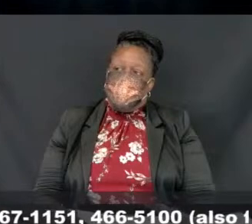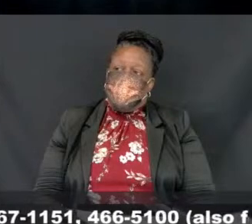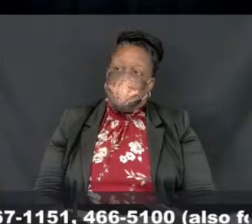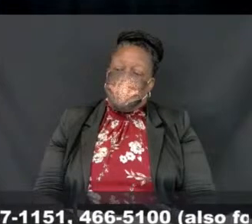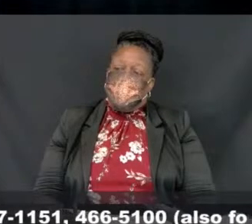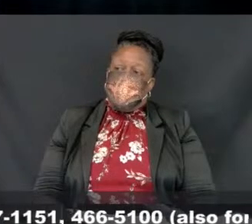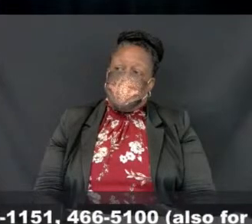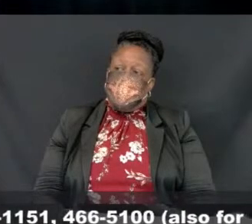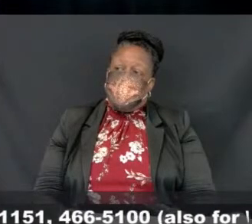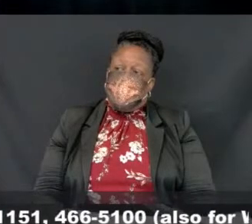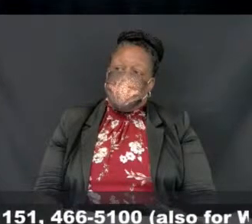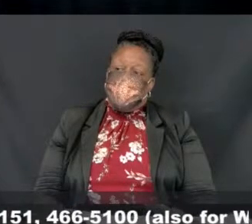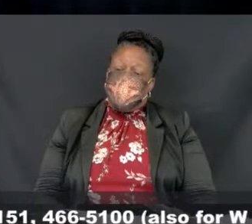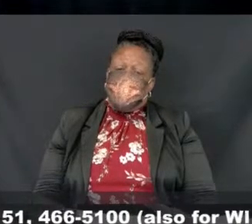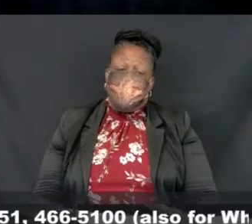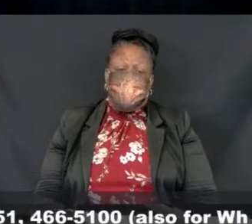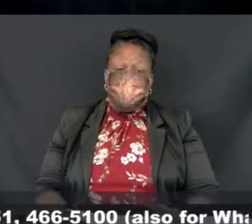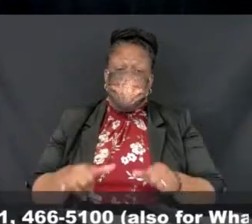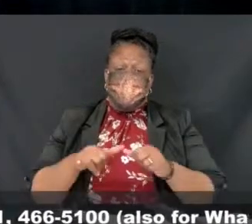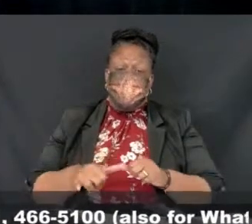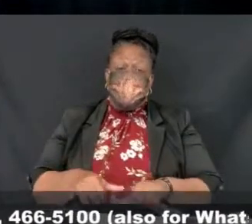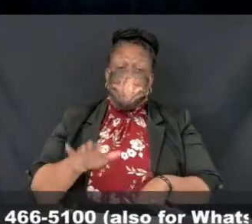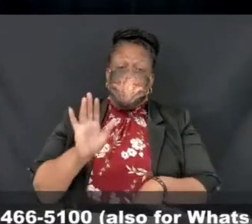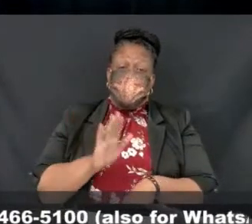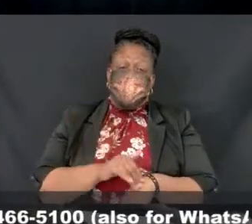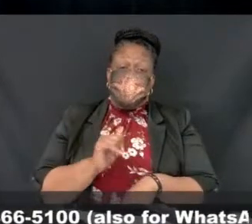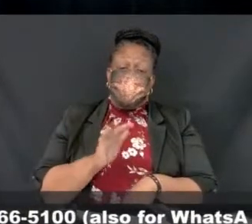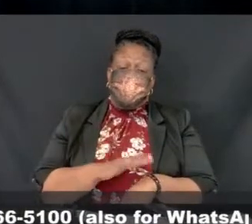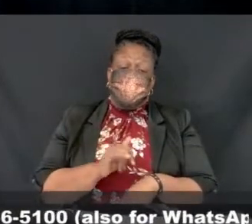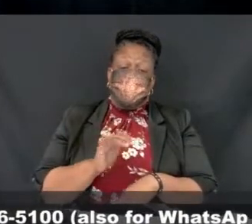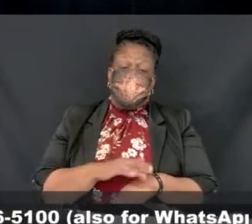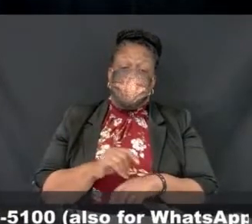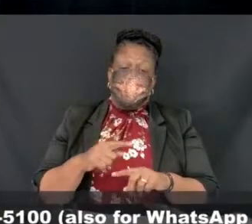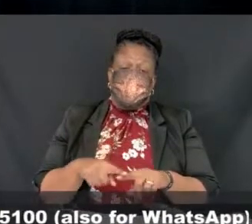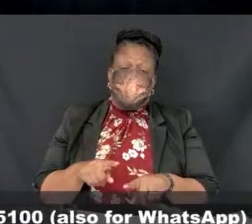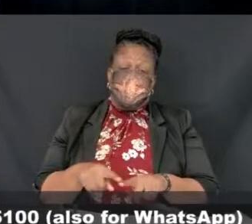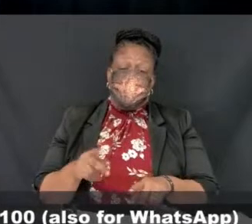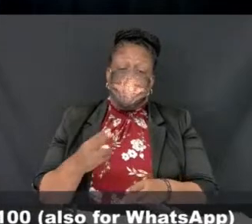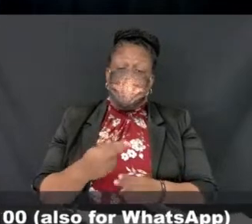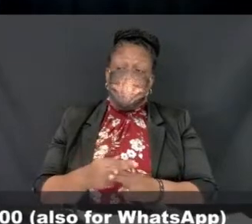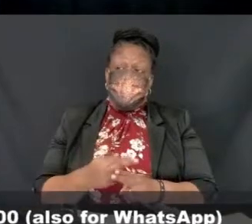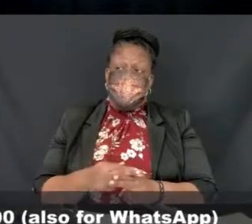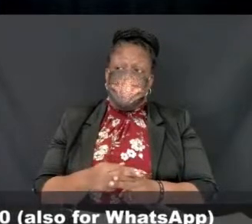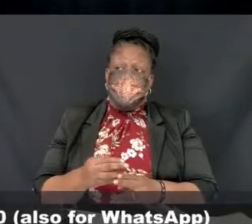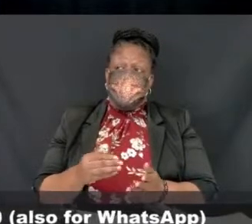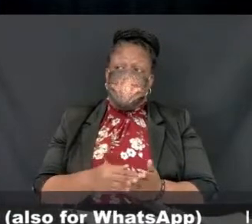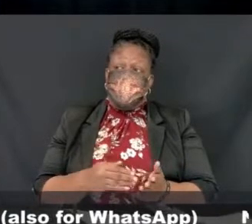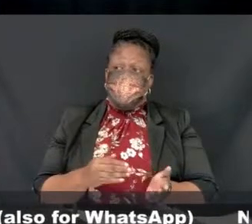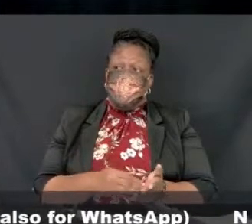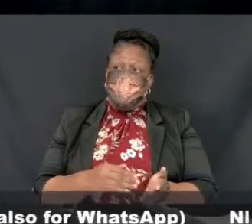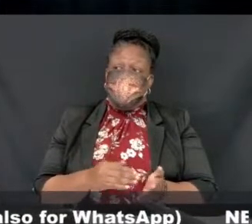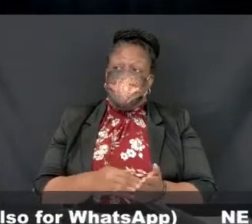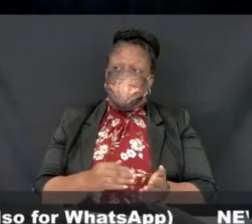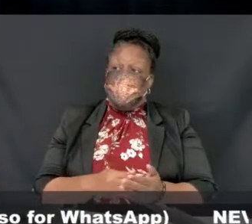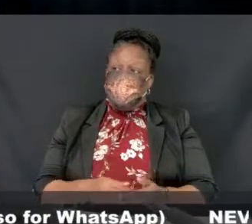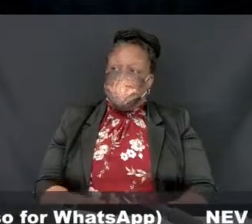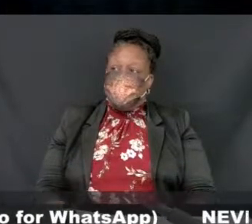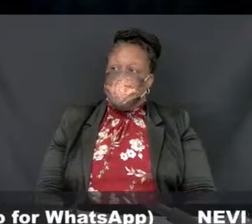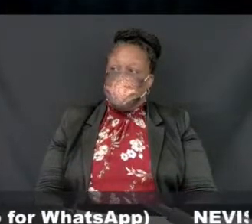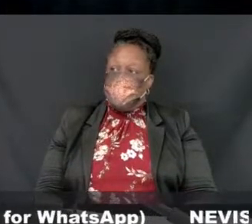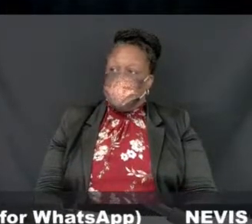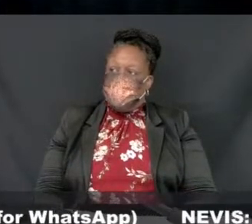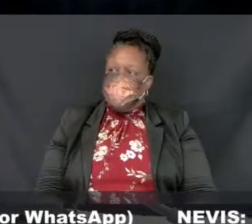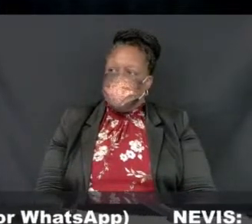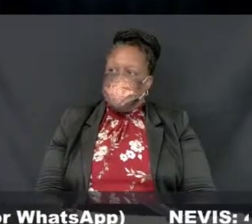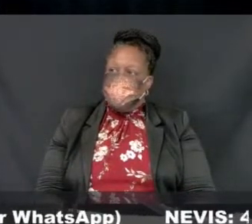Wendy Phipps, Minister of International Trade et al., and who is the co-chair of the Mitigation Council. Abdia Samuel, who is the chair of the